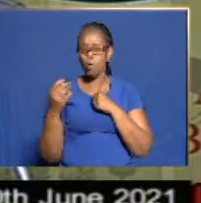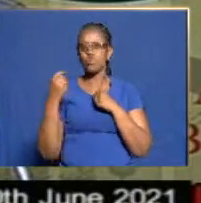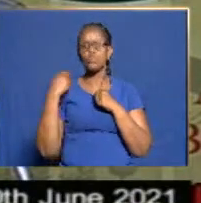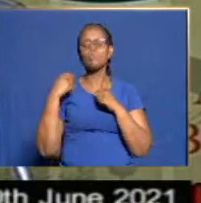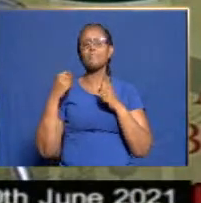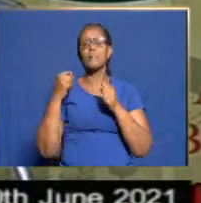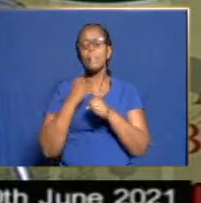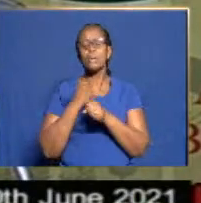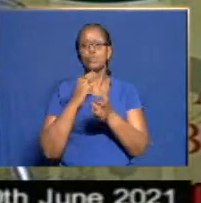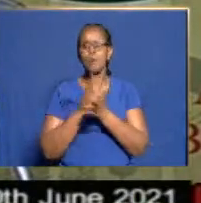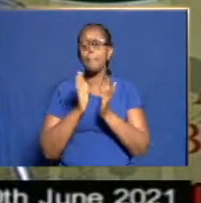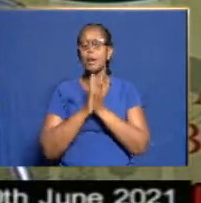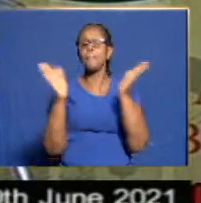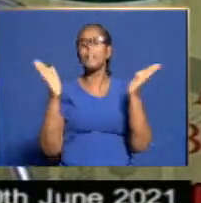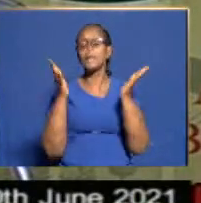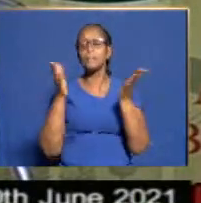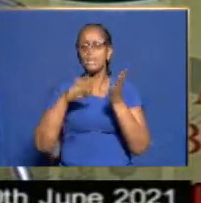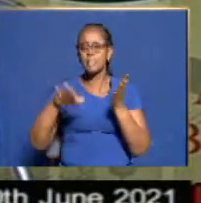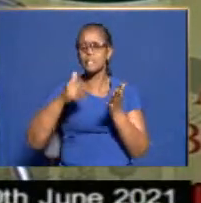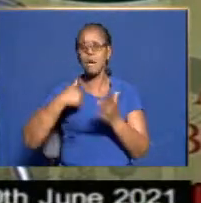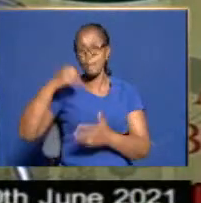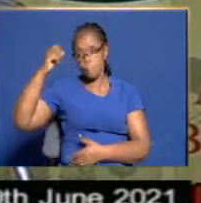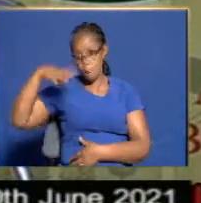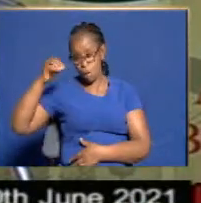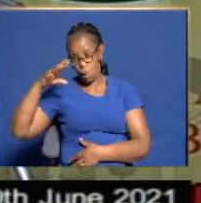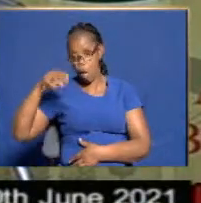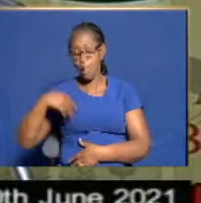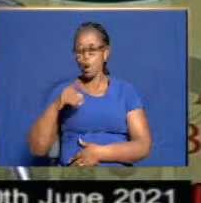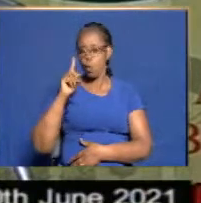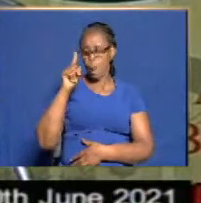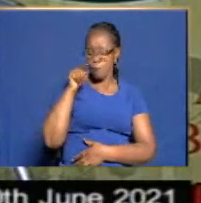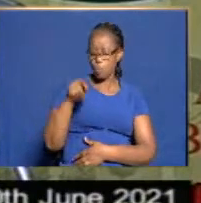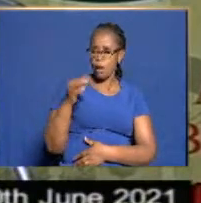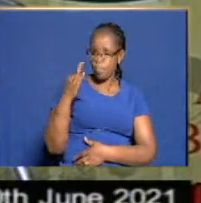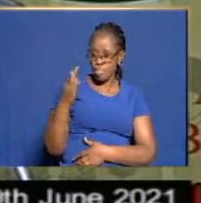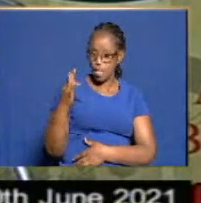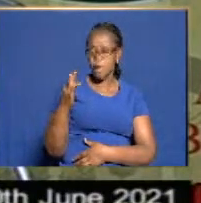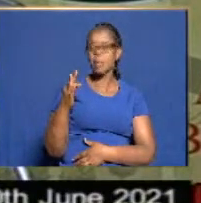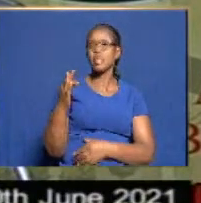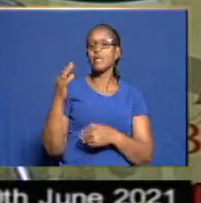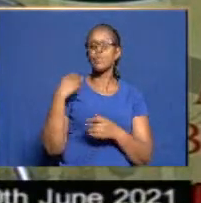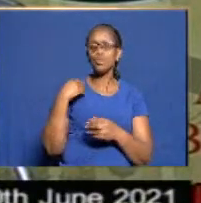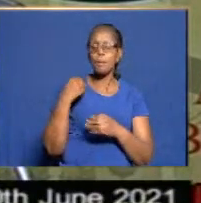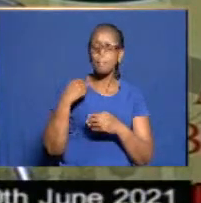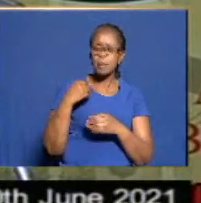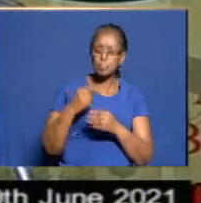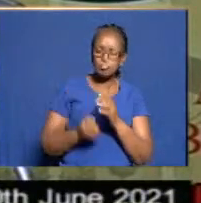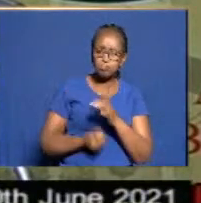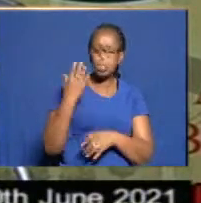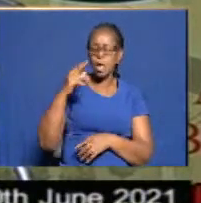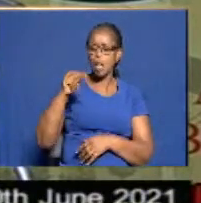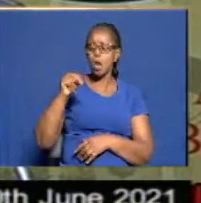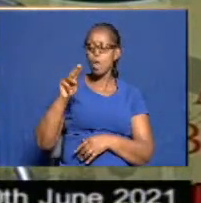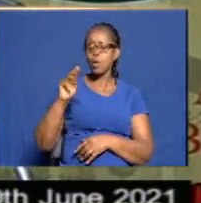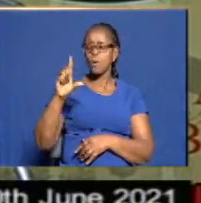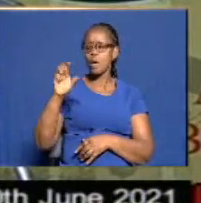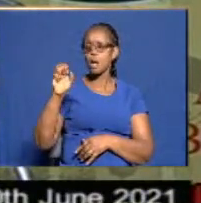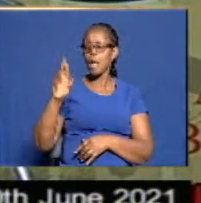facilities. And KSH 1.3 billion for development of nuclear energy, as well as exploration and mining of